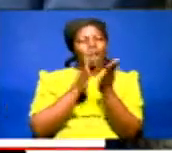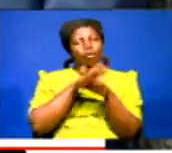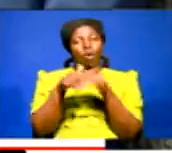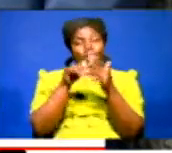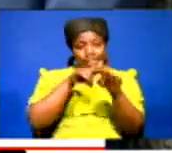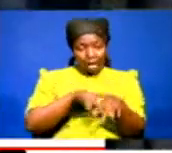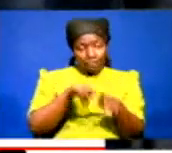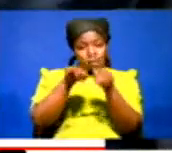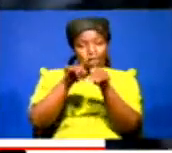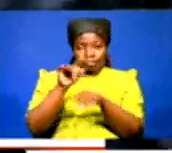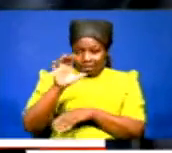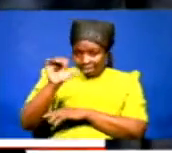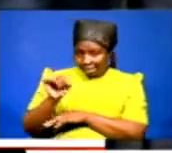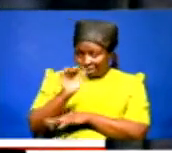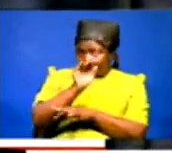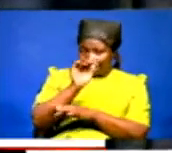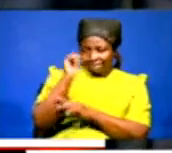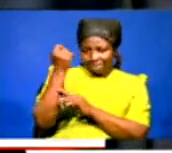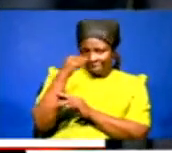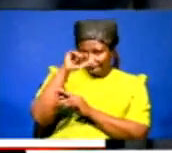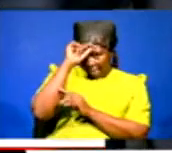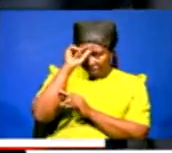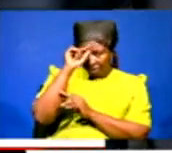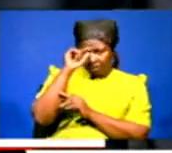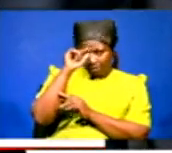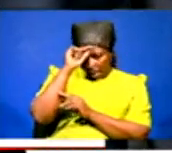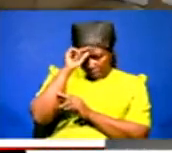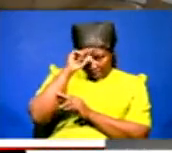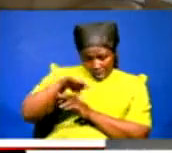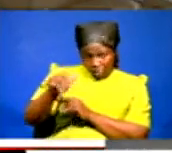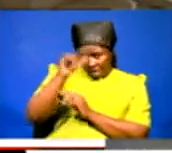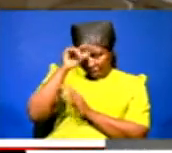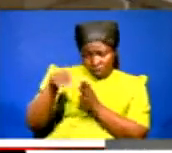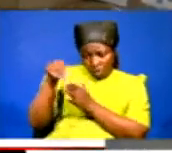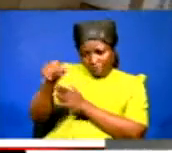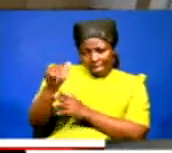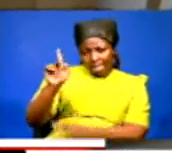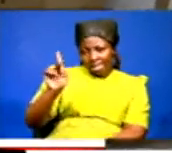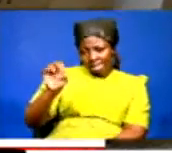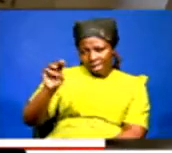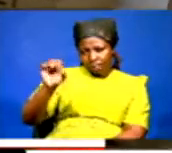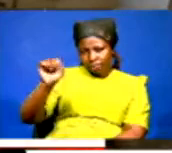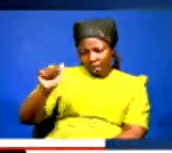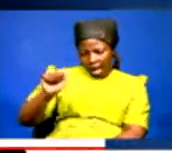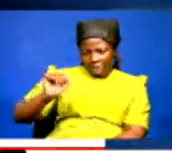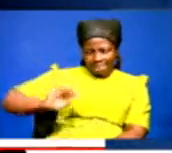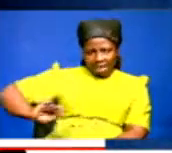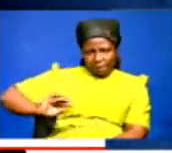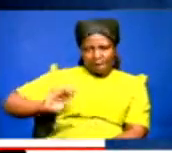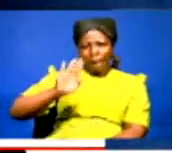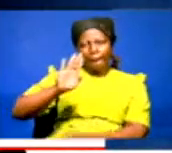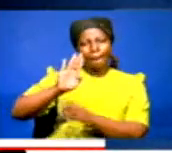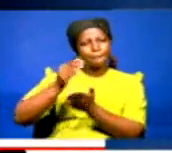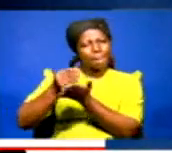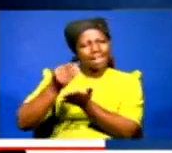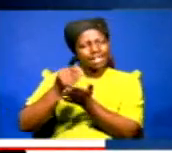county government to pay Kenya Medical Supplies Agency all pending bills to enable it deliver on its mandate. If